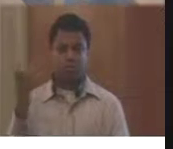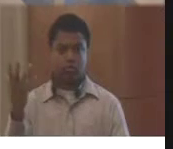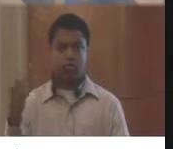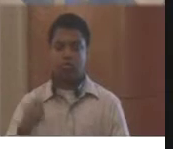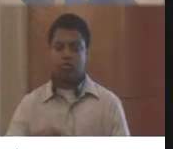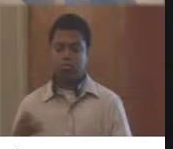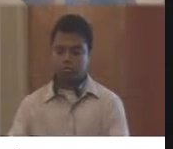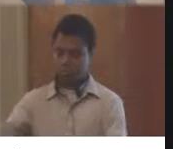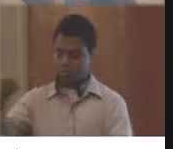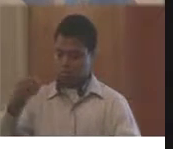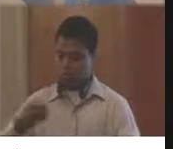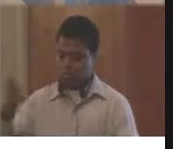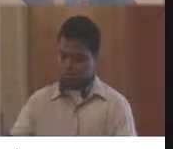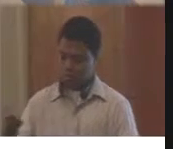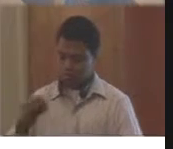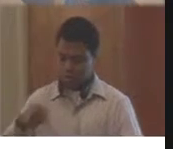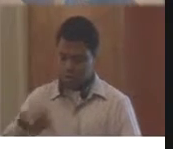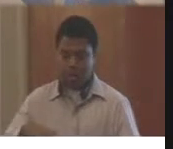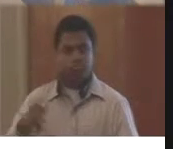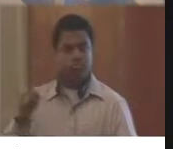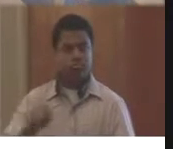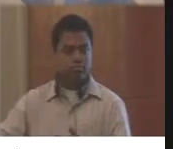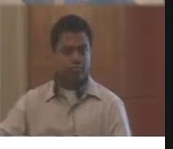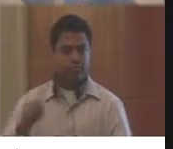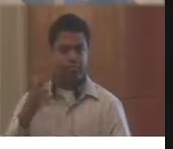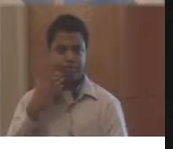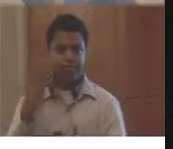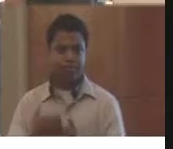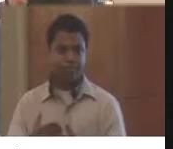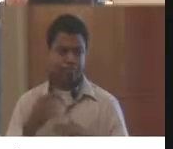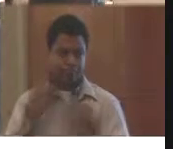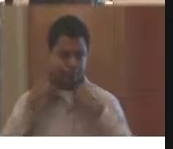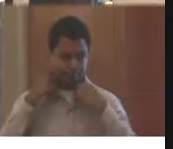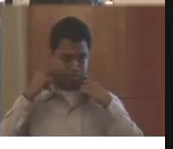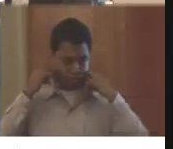with a proposal that is consolidated. Thank you.